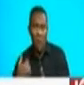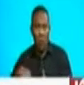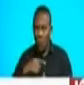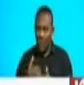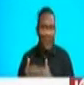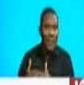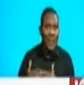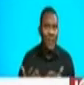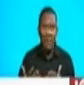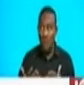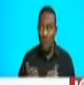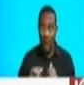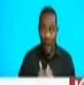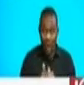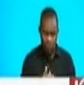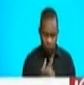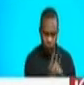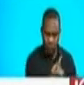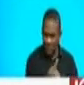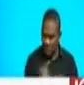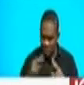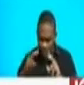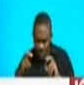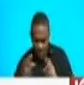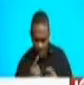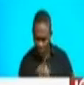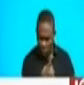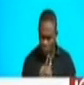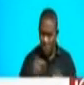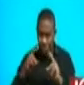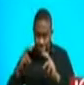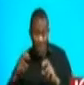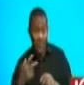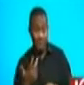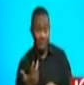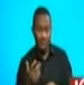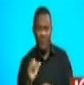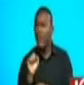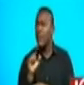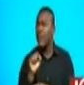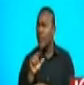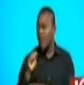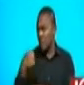Ghana, as at 11th April, we've tested